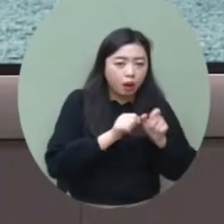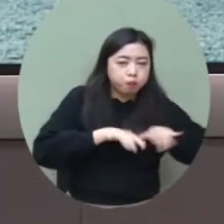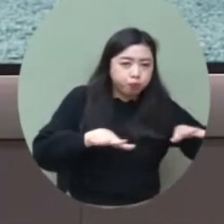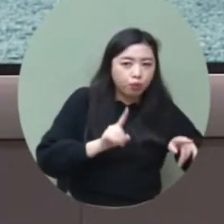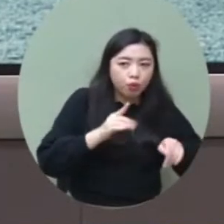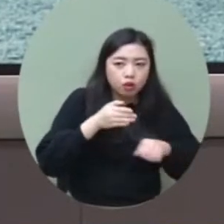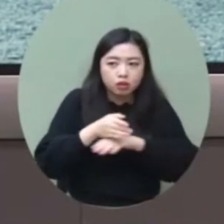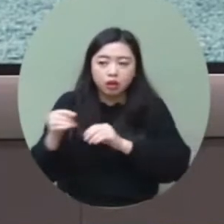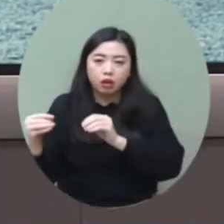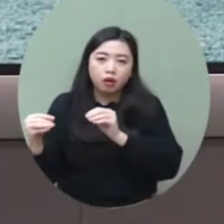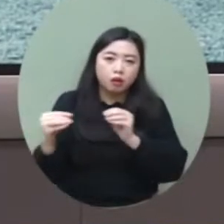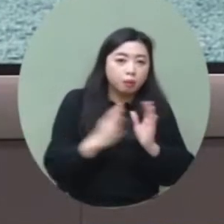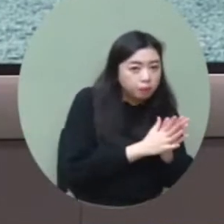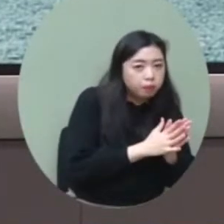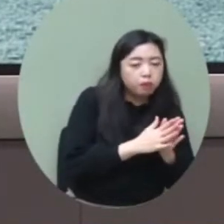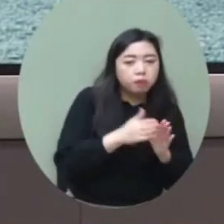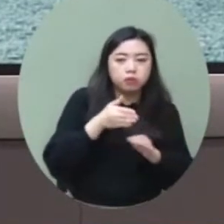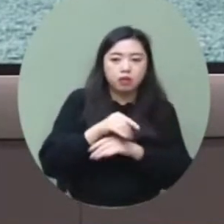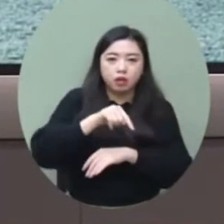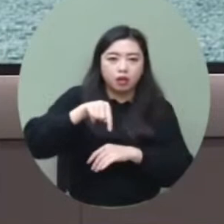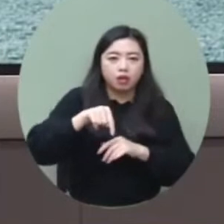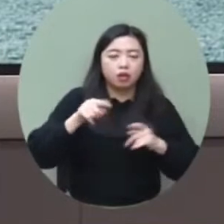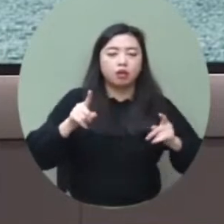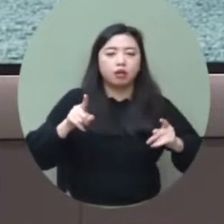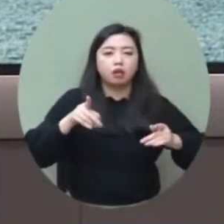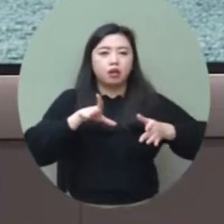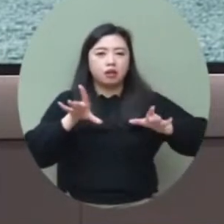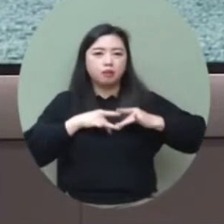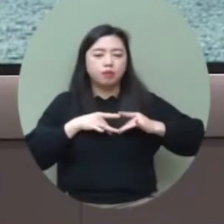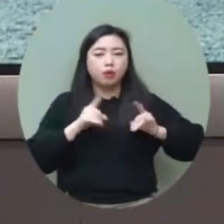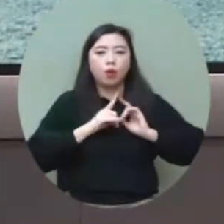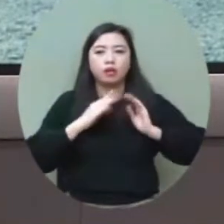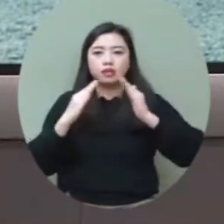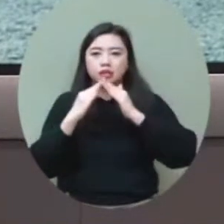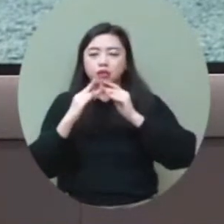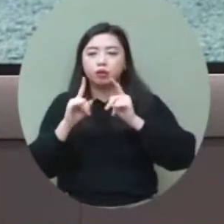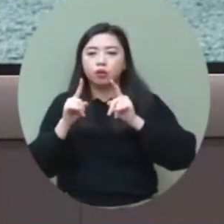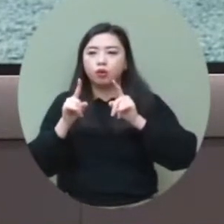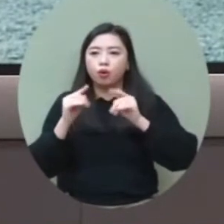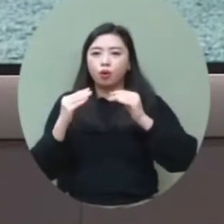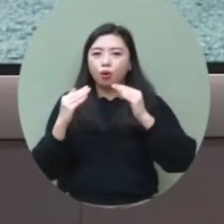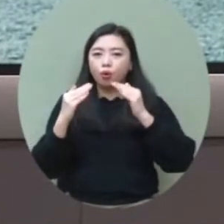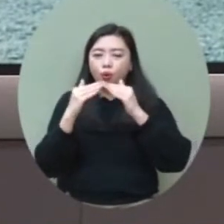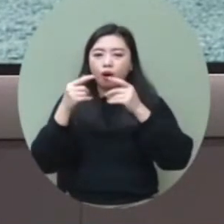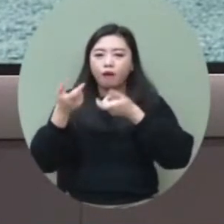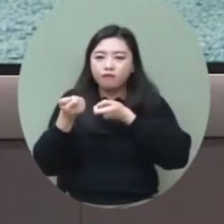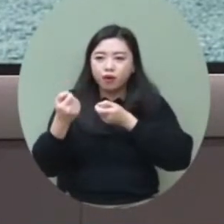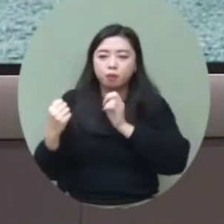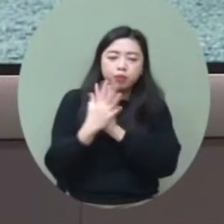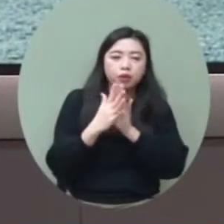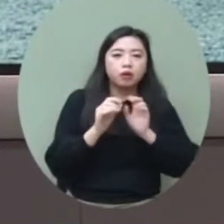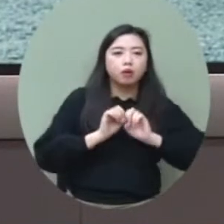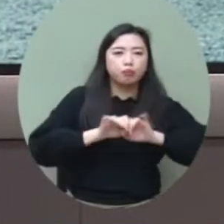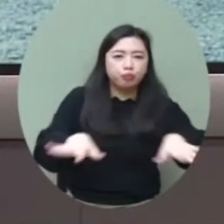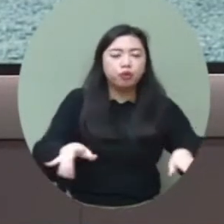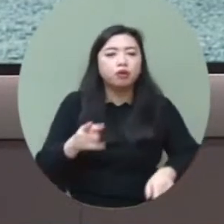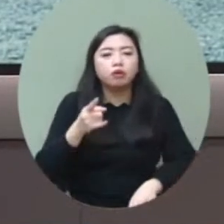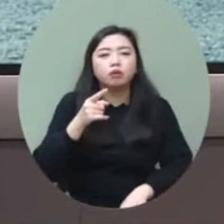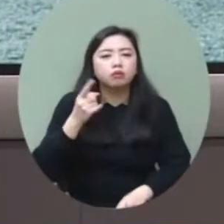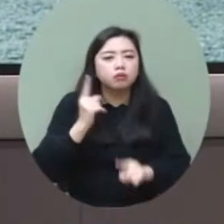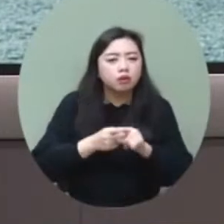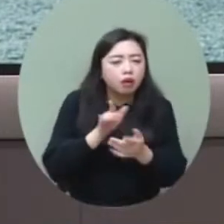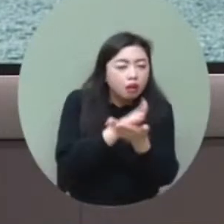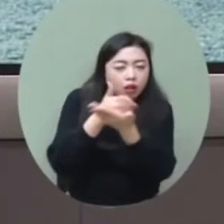if an outbreak takes place in a company, it would be hard to ascertain whether the outbreak originated from the